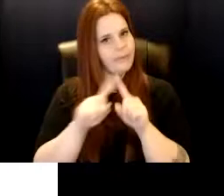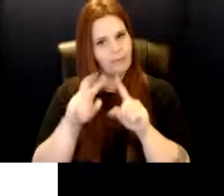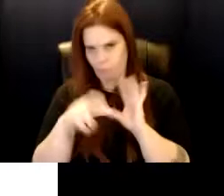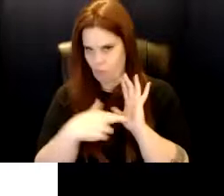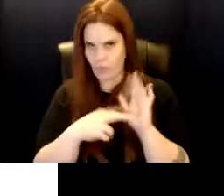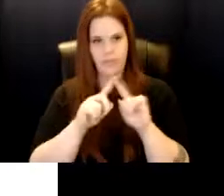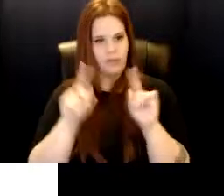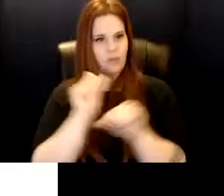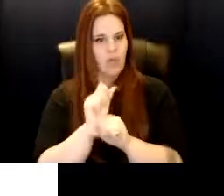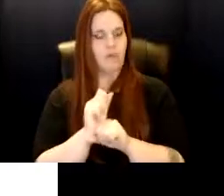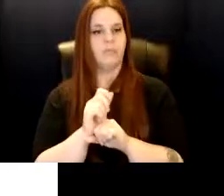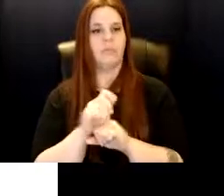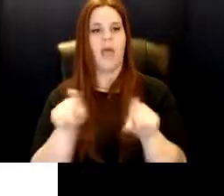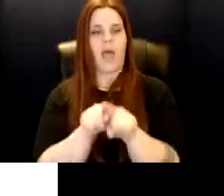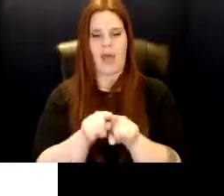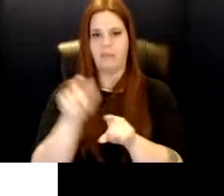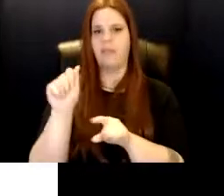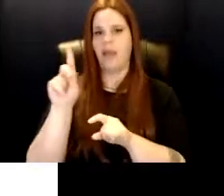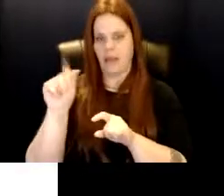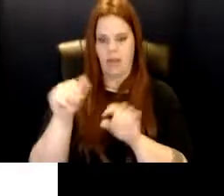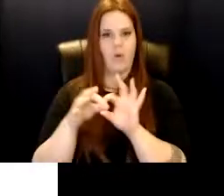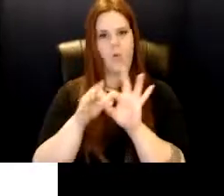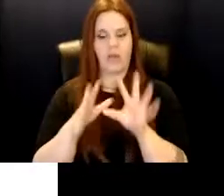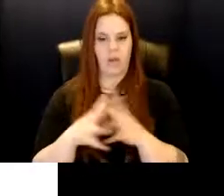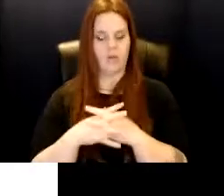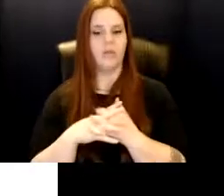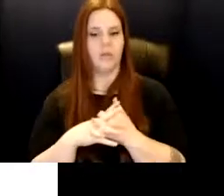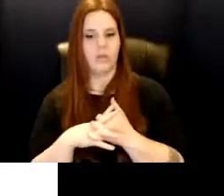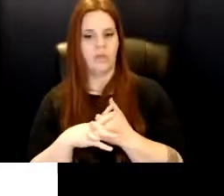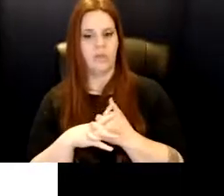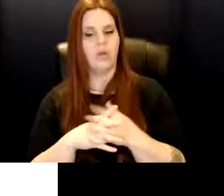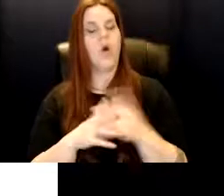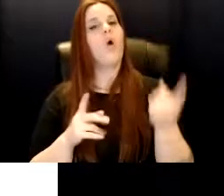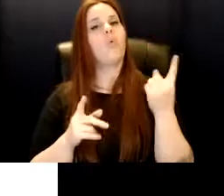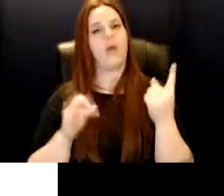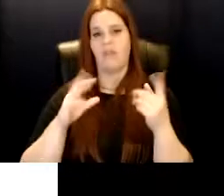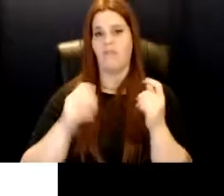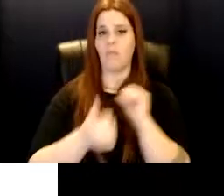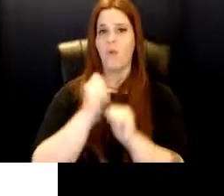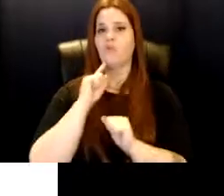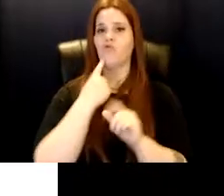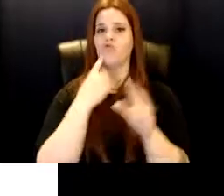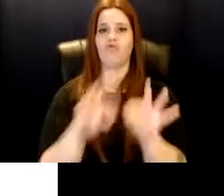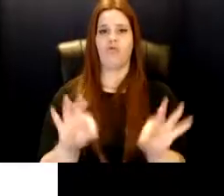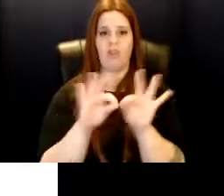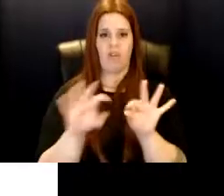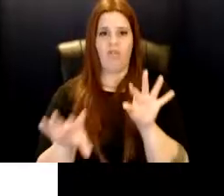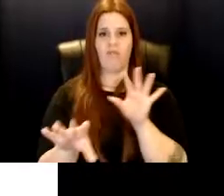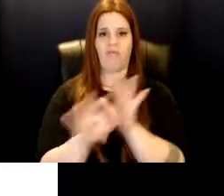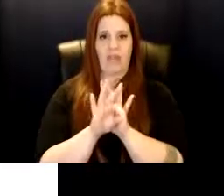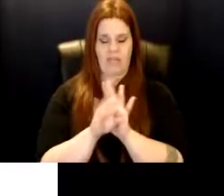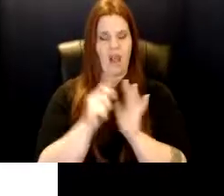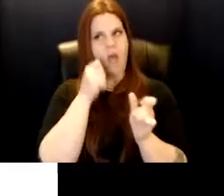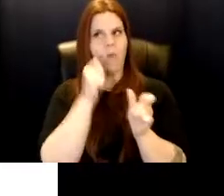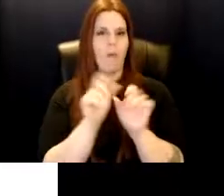jobs as an ADA coordinator. Now, one of the most critical findings, and I remember